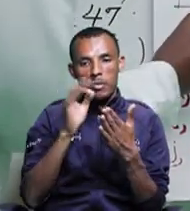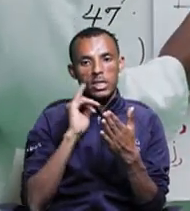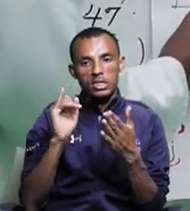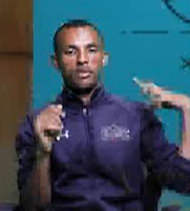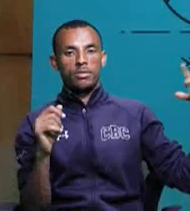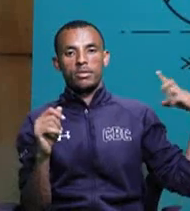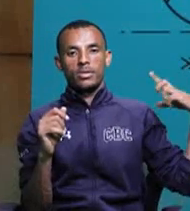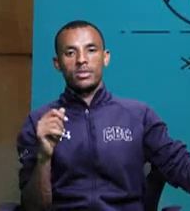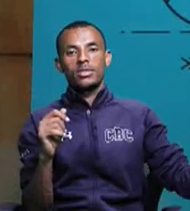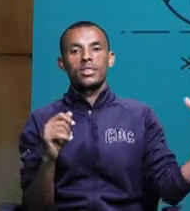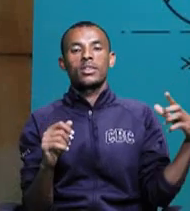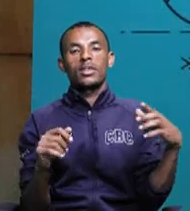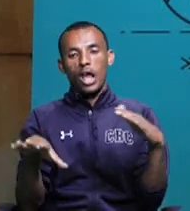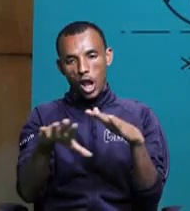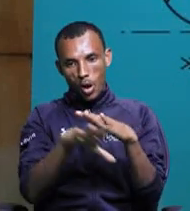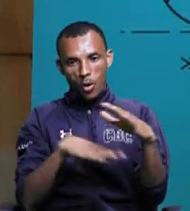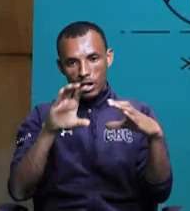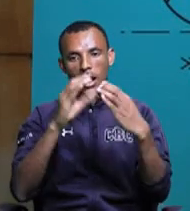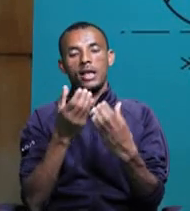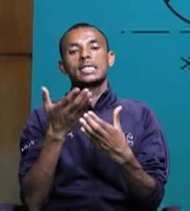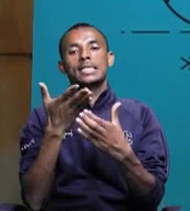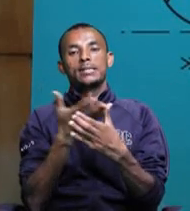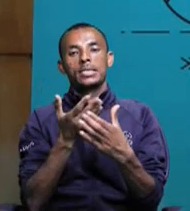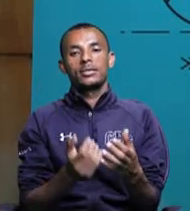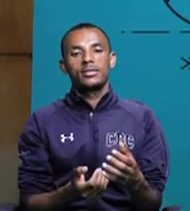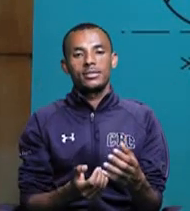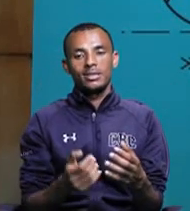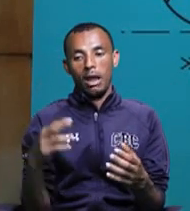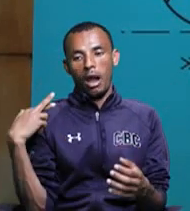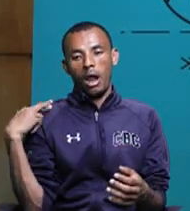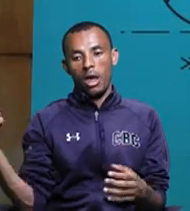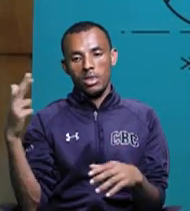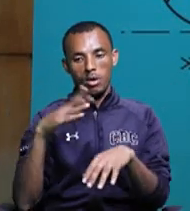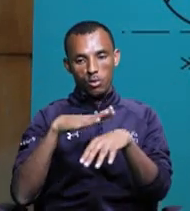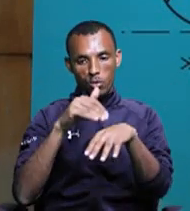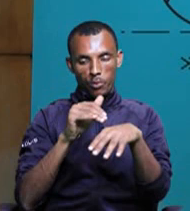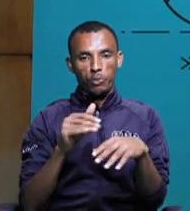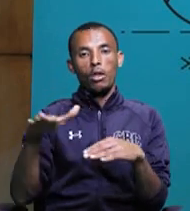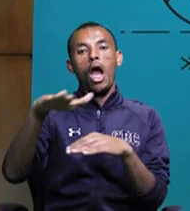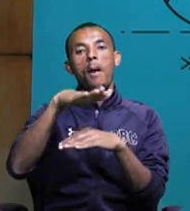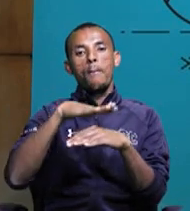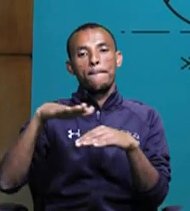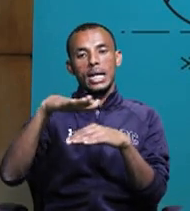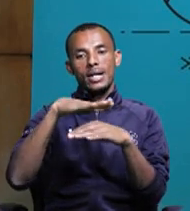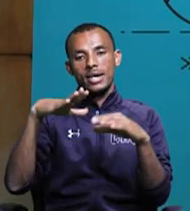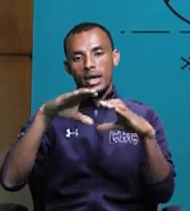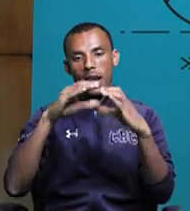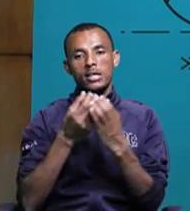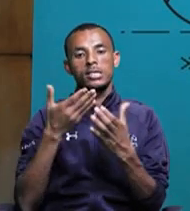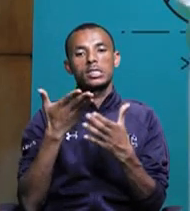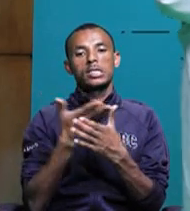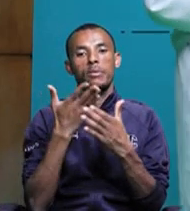call them lower class limits. The right numbers, we call them upper class